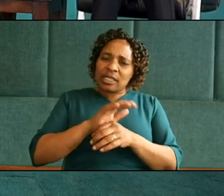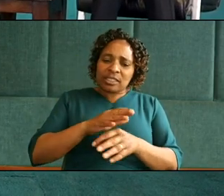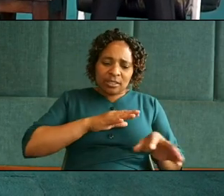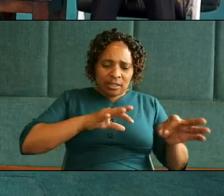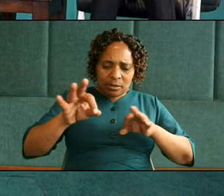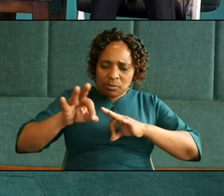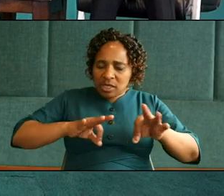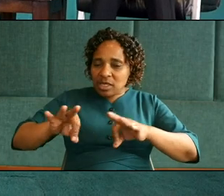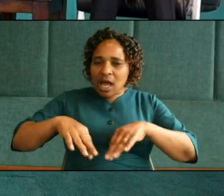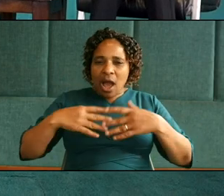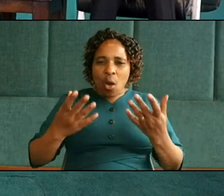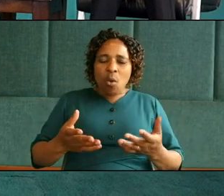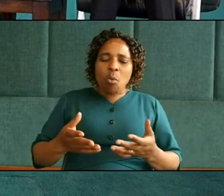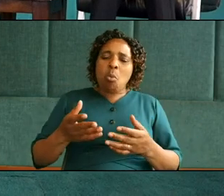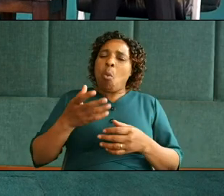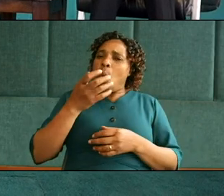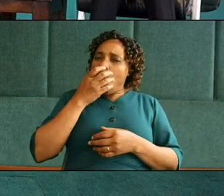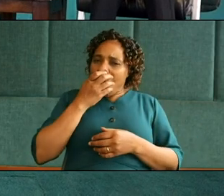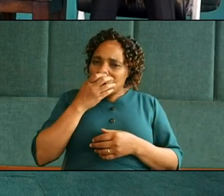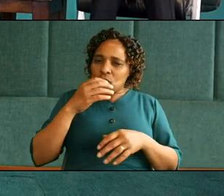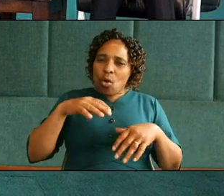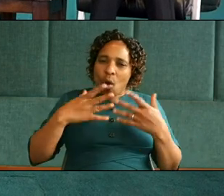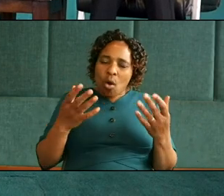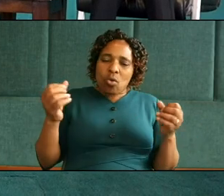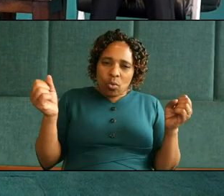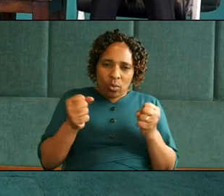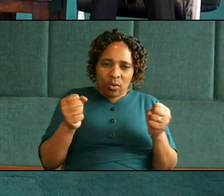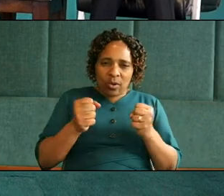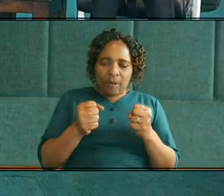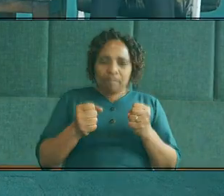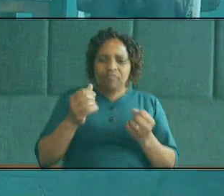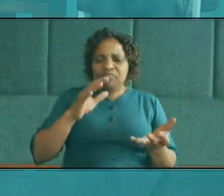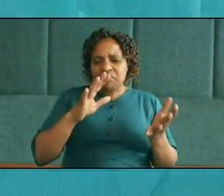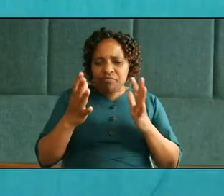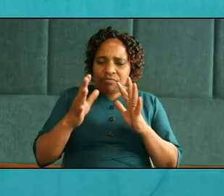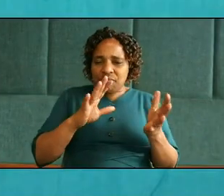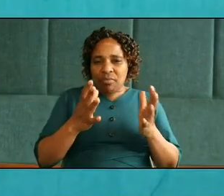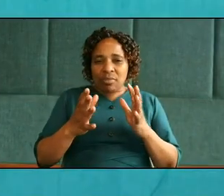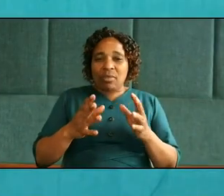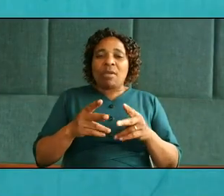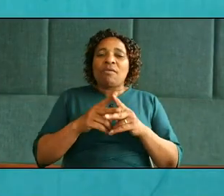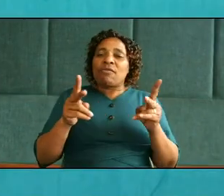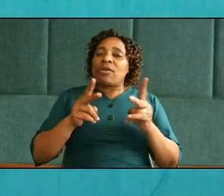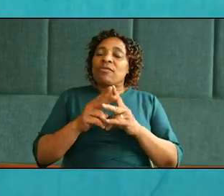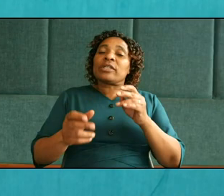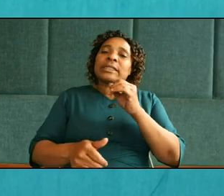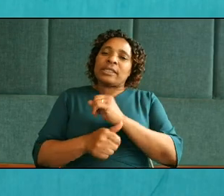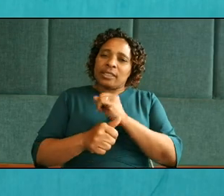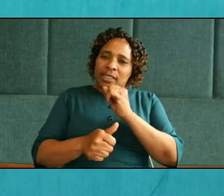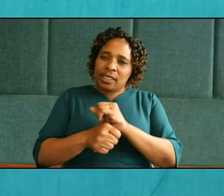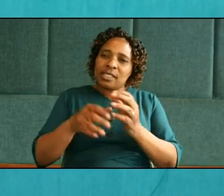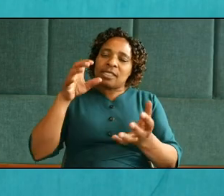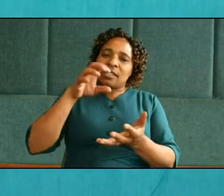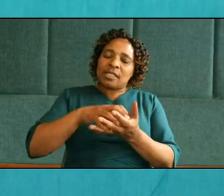being neither cold nor hot. That is lukewarm, and that is a very dangerous state to be in.